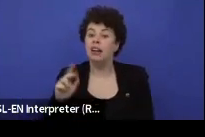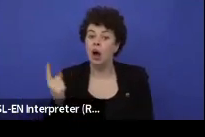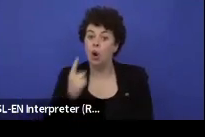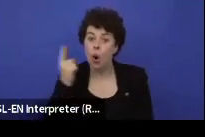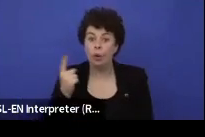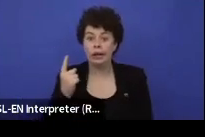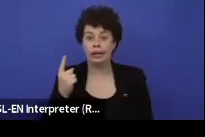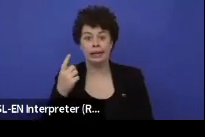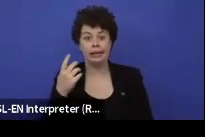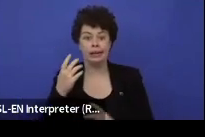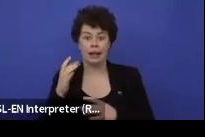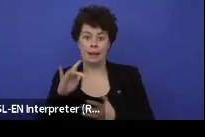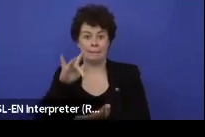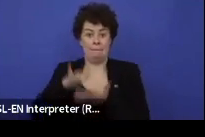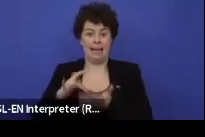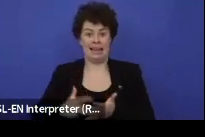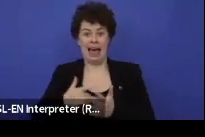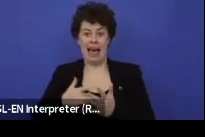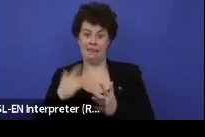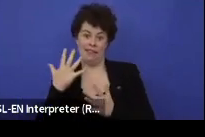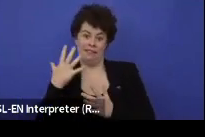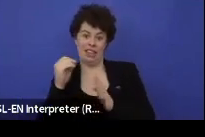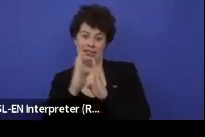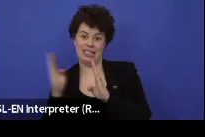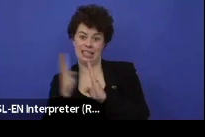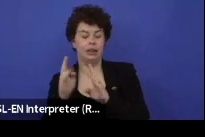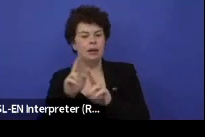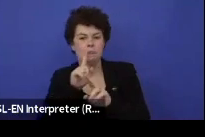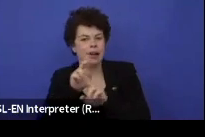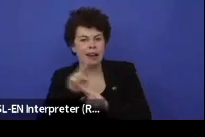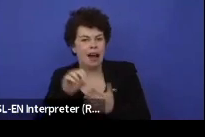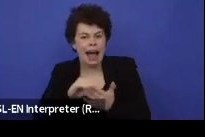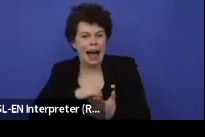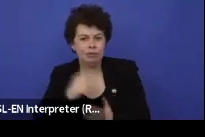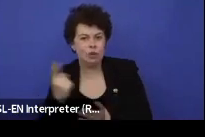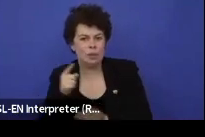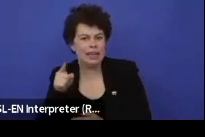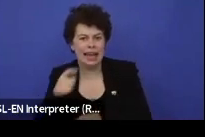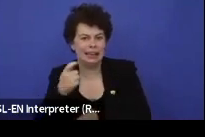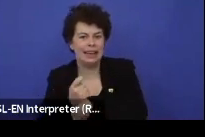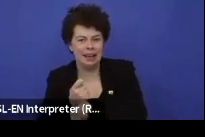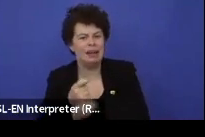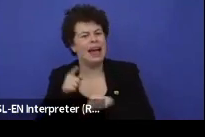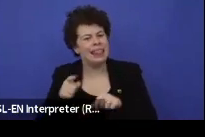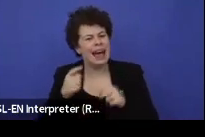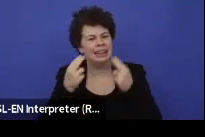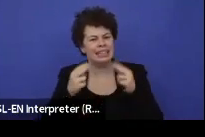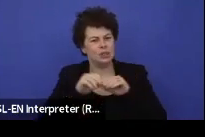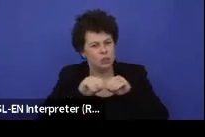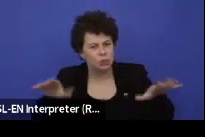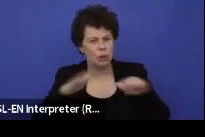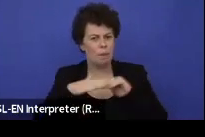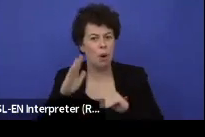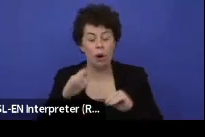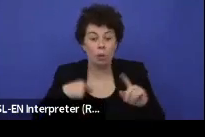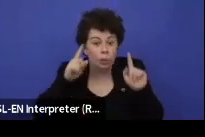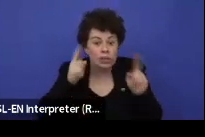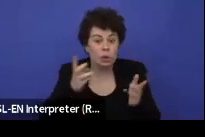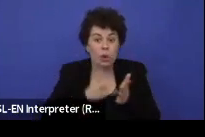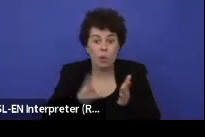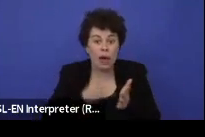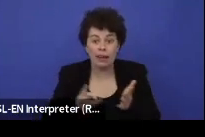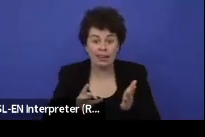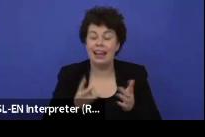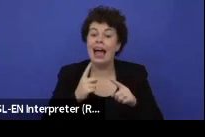It's typically a midlife event, but it doesn't have to be. And that's something else that we should bear in mind, is that you just don't know who might